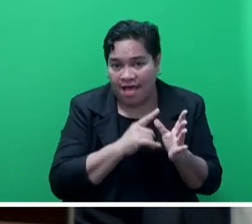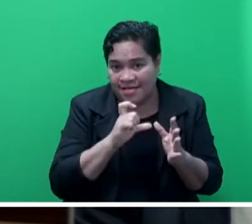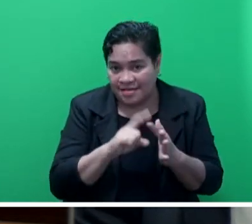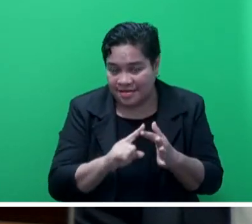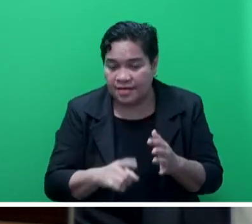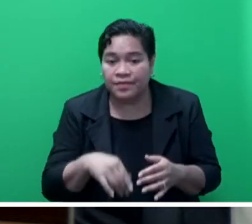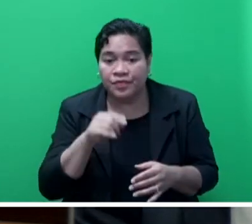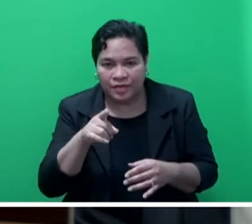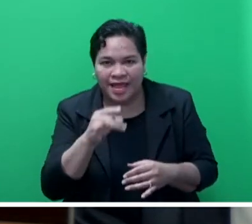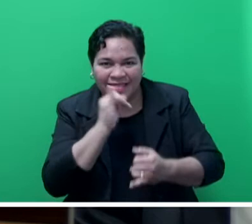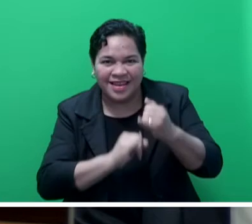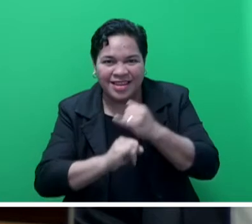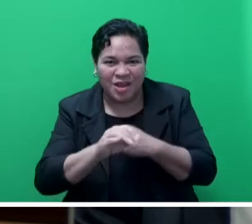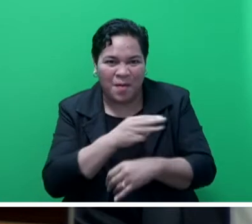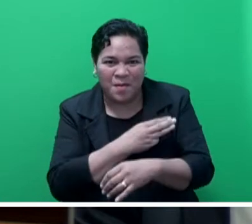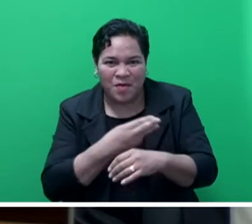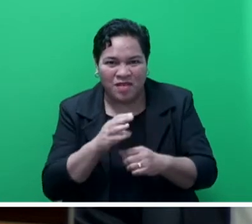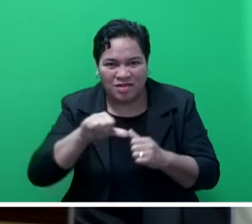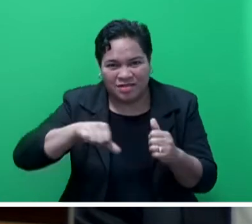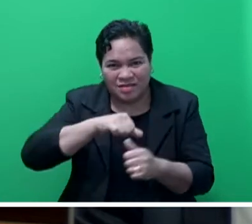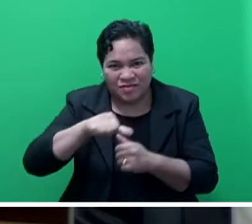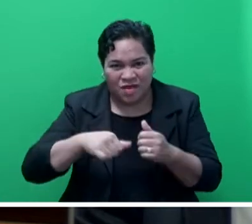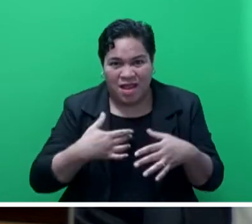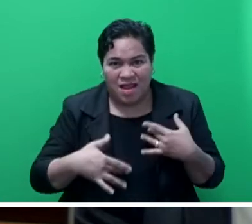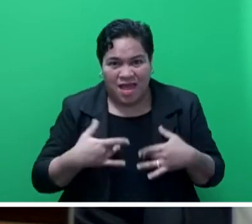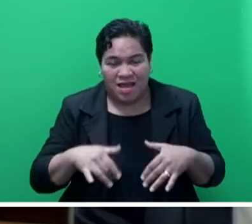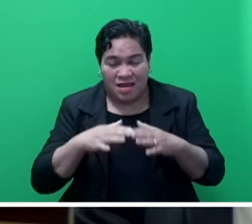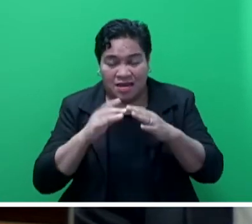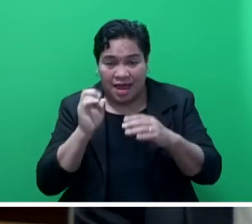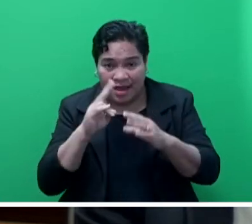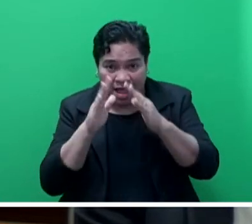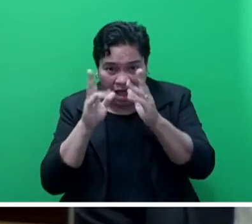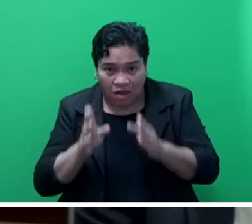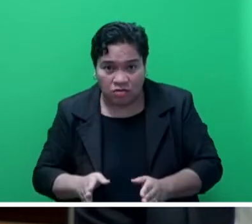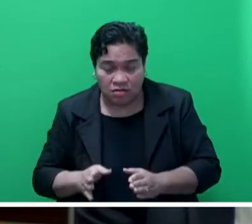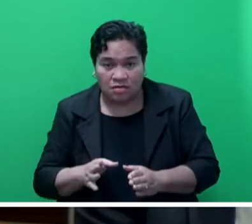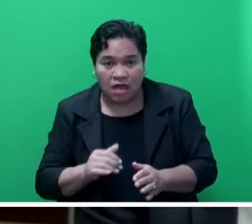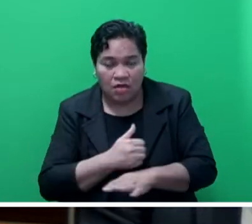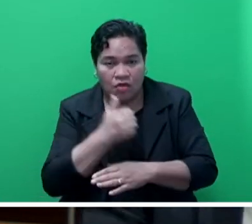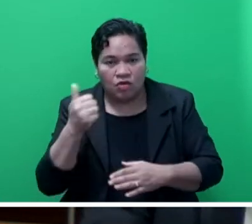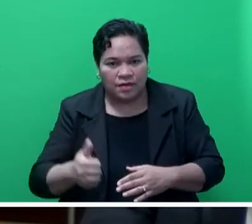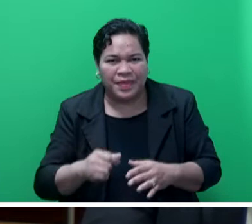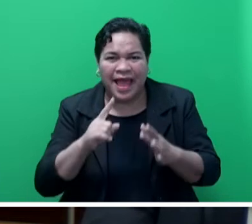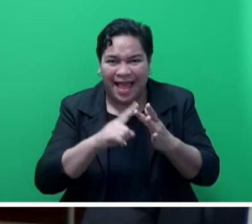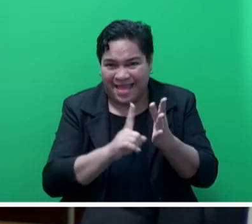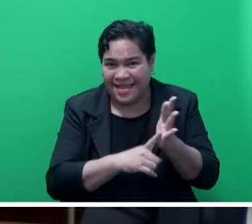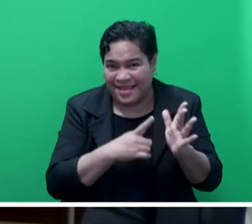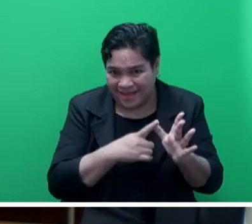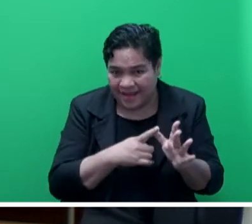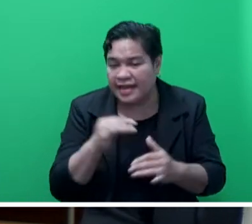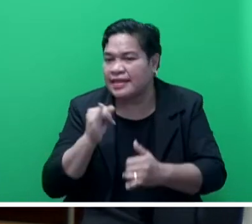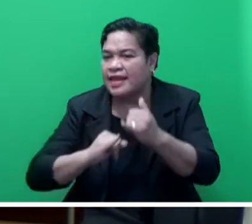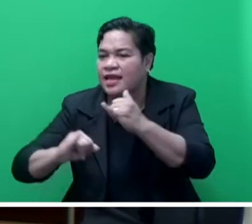Marine Association for Marine Aids to Navigation and Lighthouse Authorities, IALA, and the international